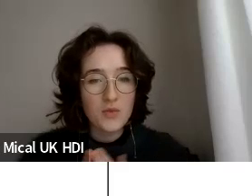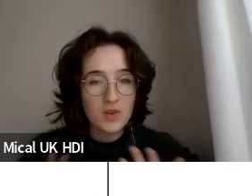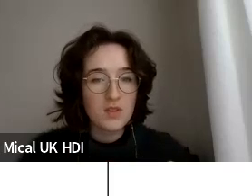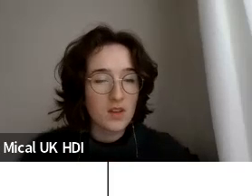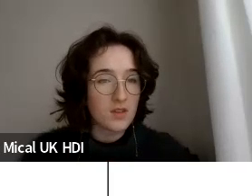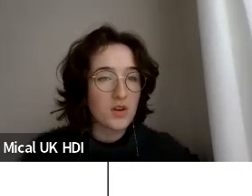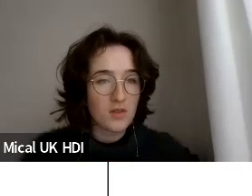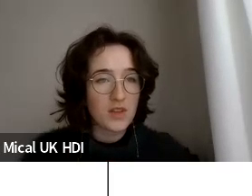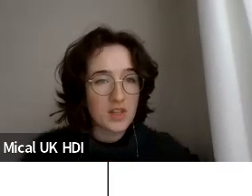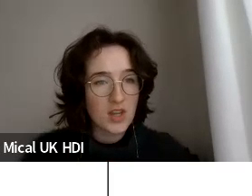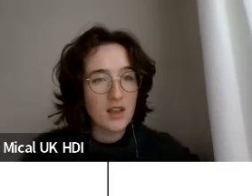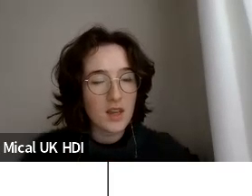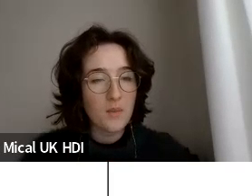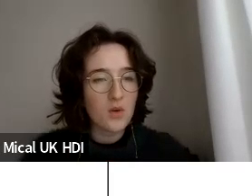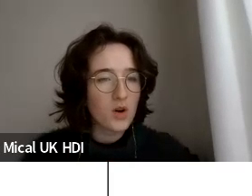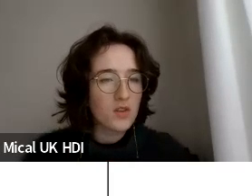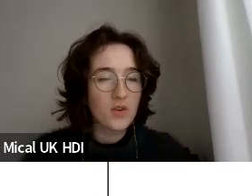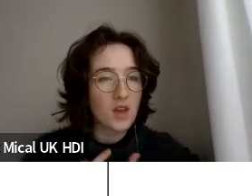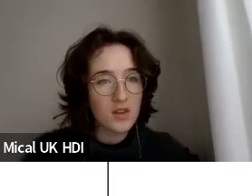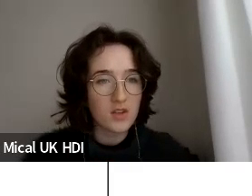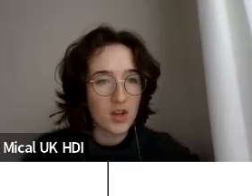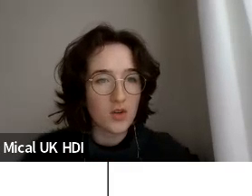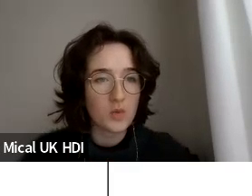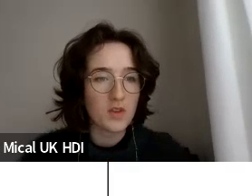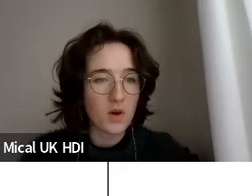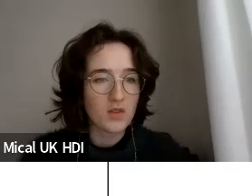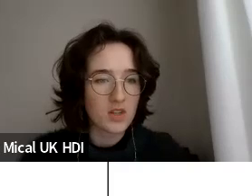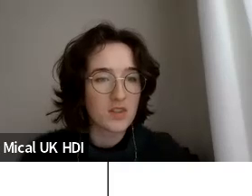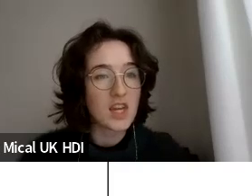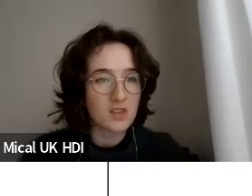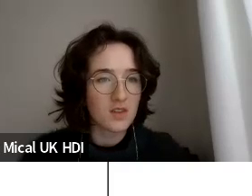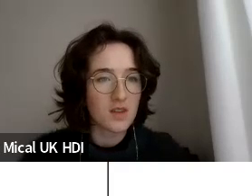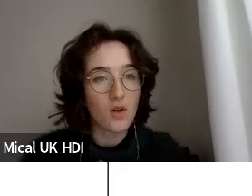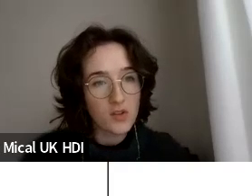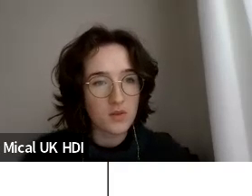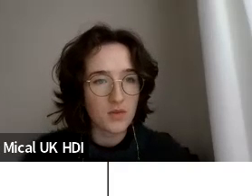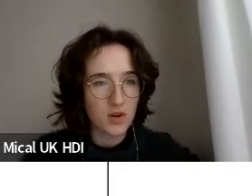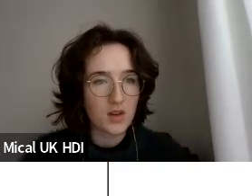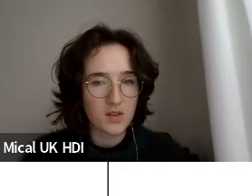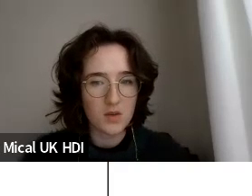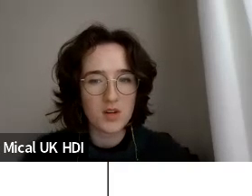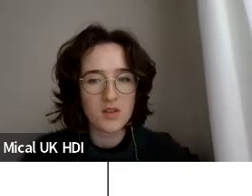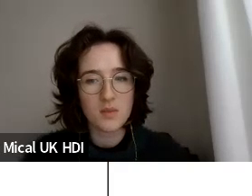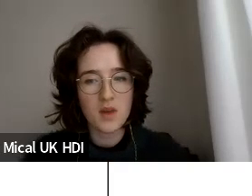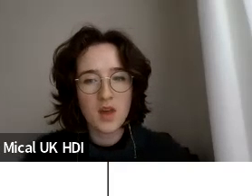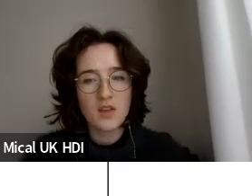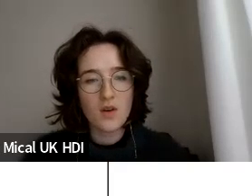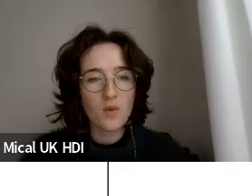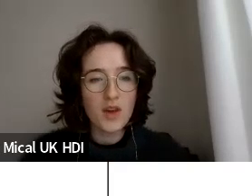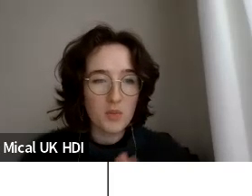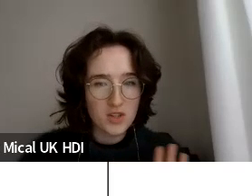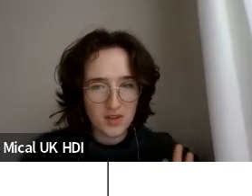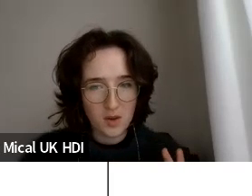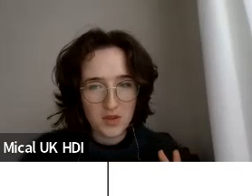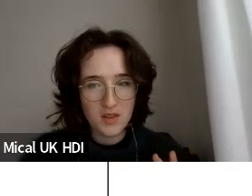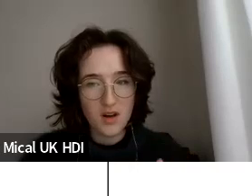it fulfills customer confidentiality, but it works for the other target groups as well, such as agencies that are also referring customers. So